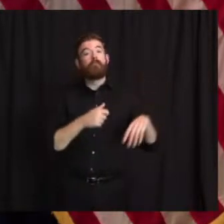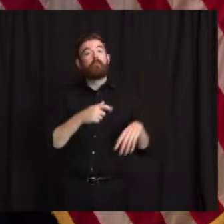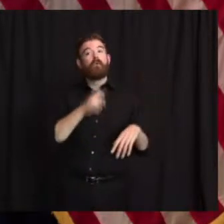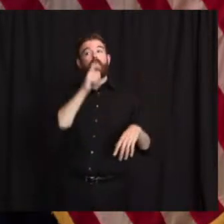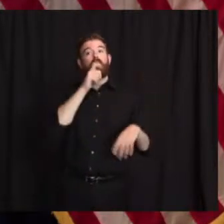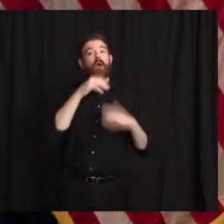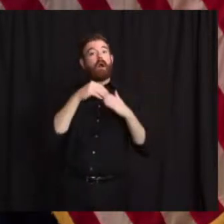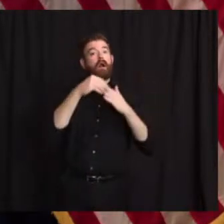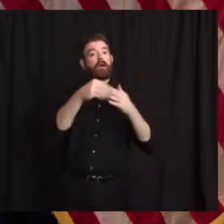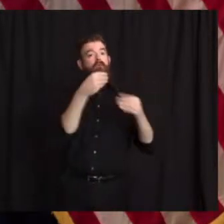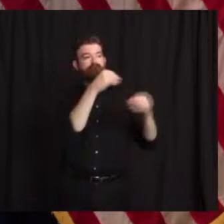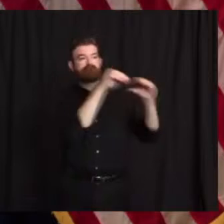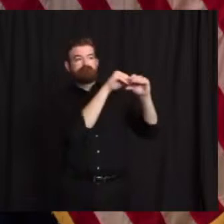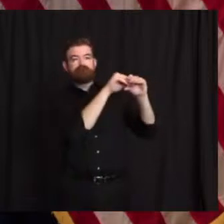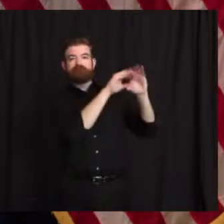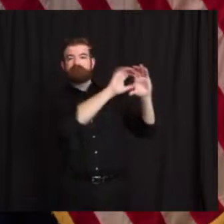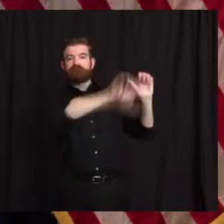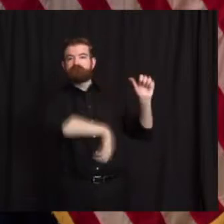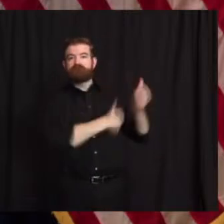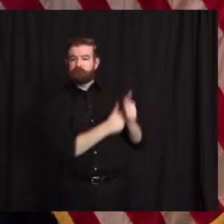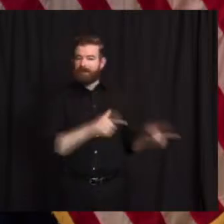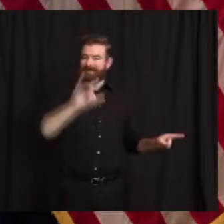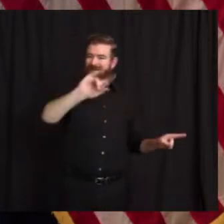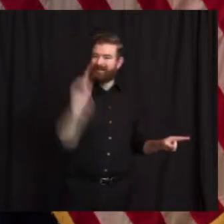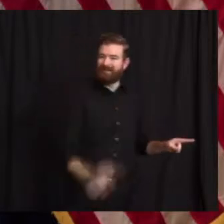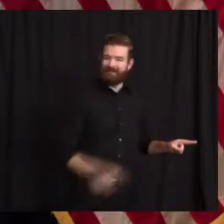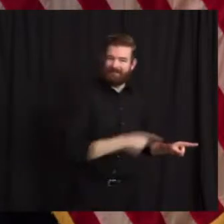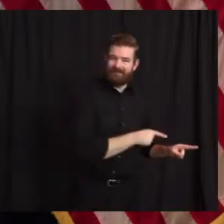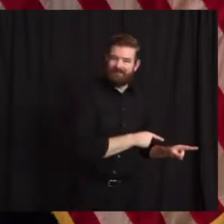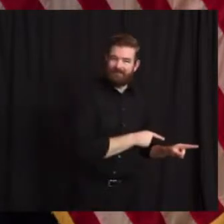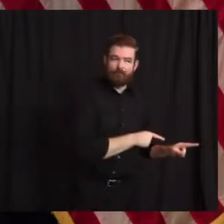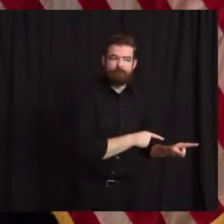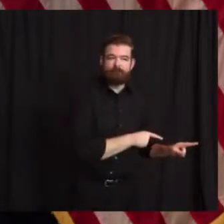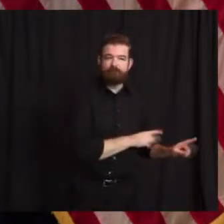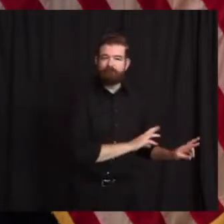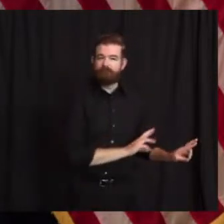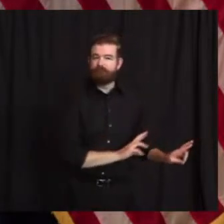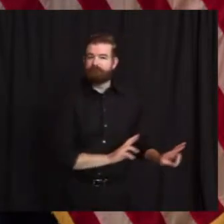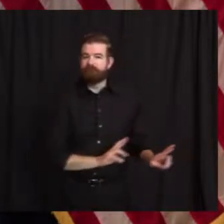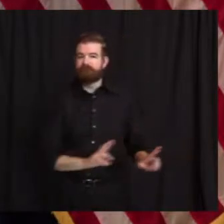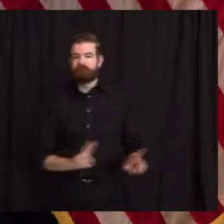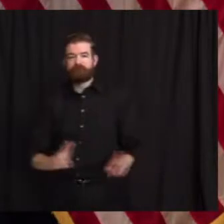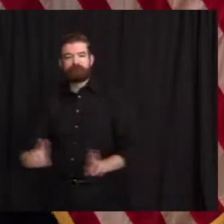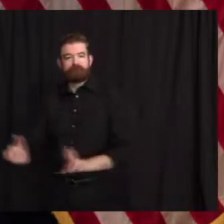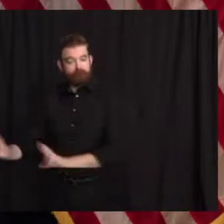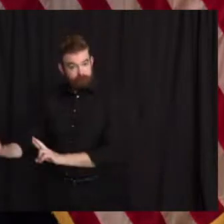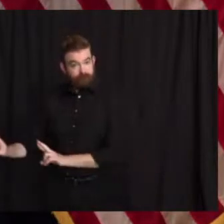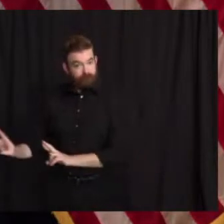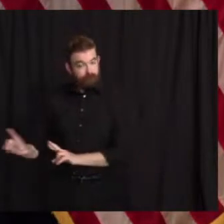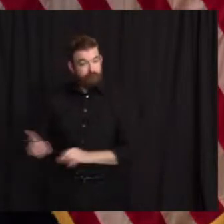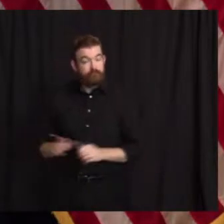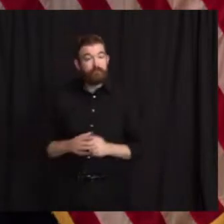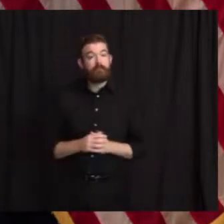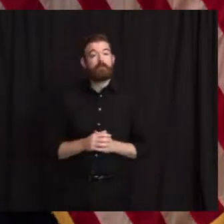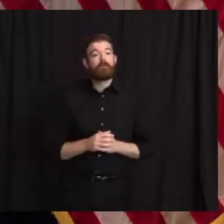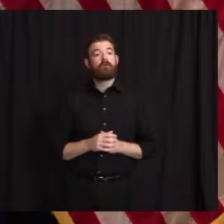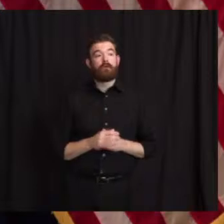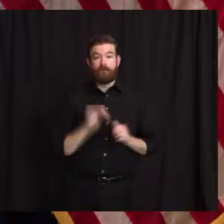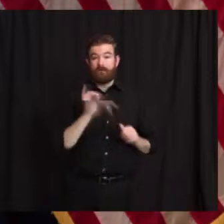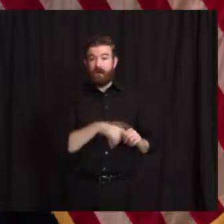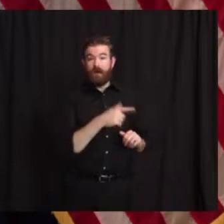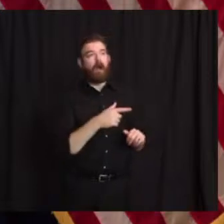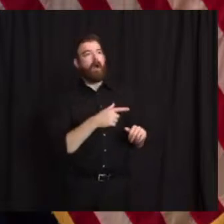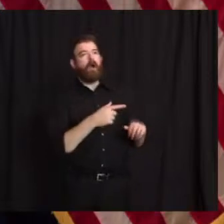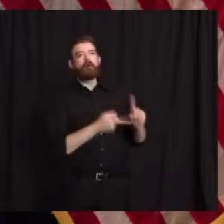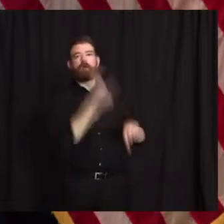2.5 years. And I'll repeat the immortal philosopher again, Mike Tyson, everyone's got a plan until you get punched in the face. And God knows we've been punched in the face